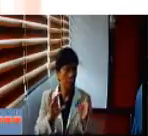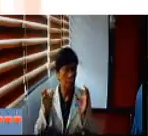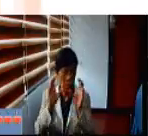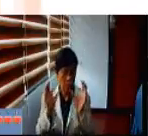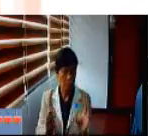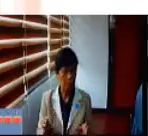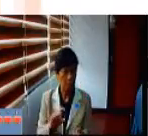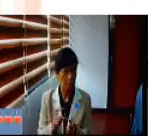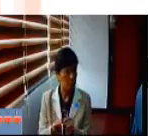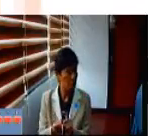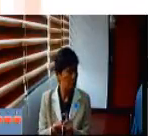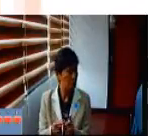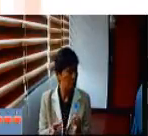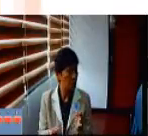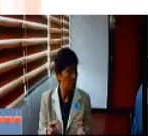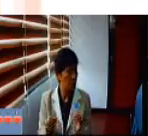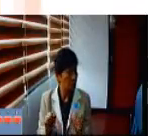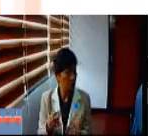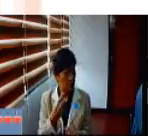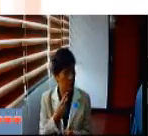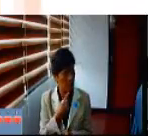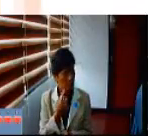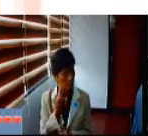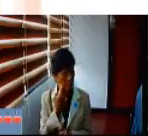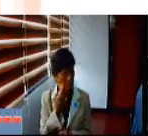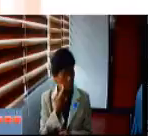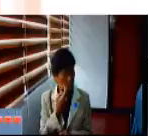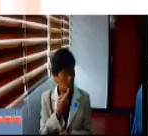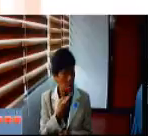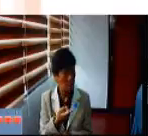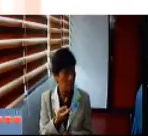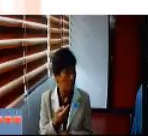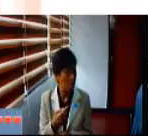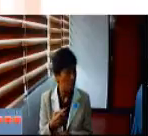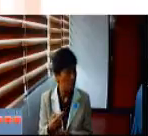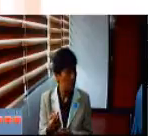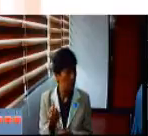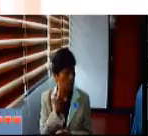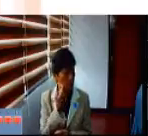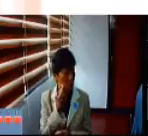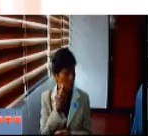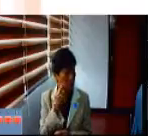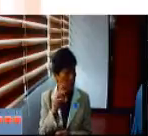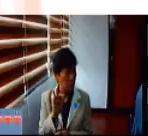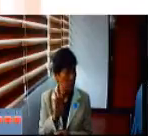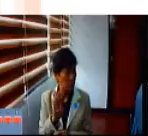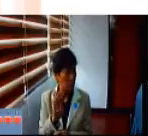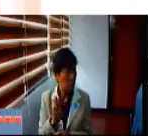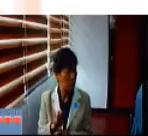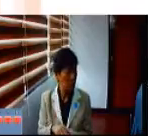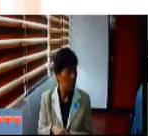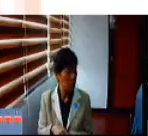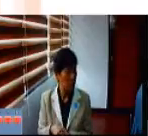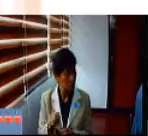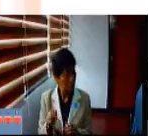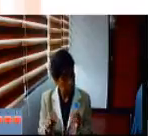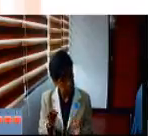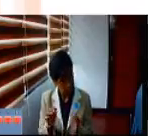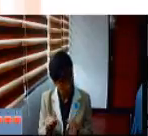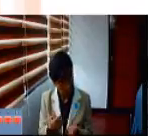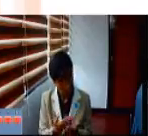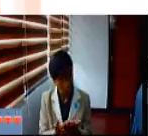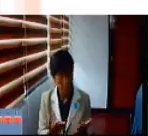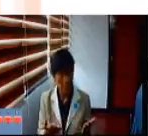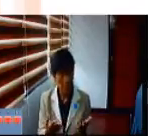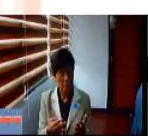If I may, a while ago we were talking there, the Facebook Live. If I may, these things, yung pong